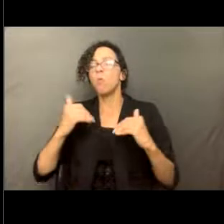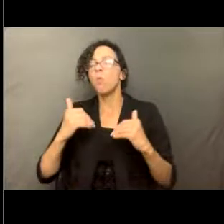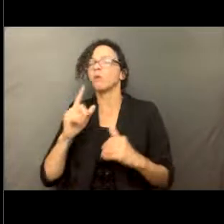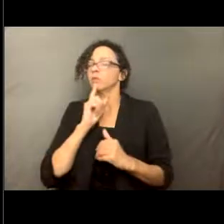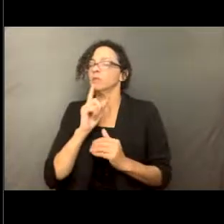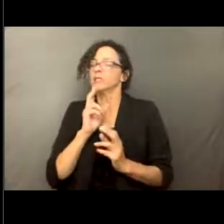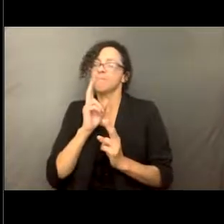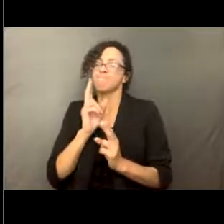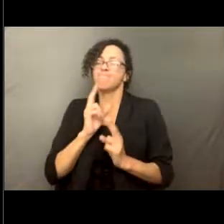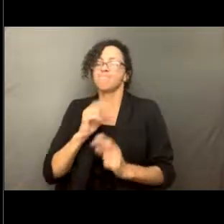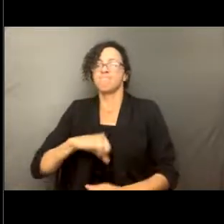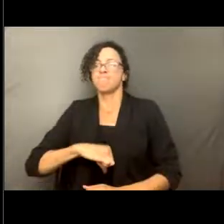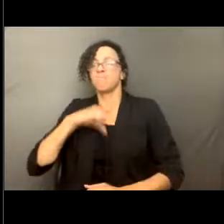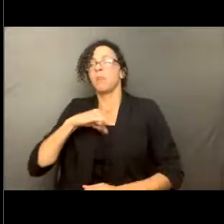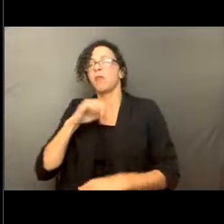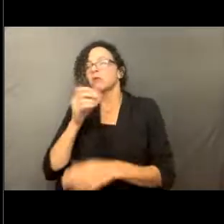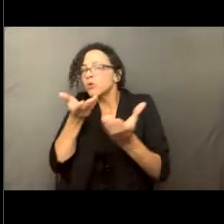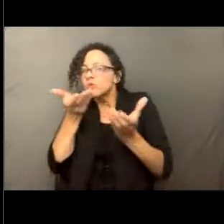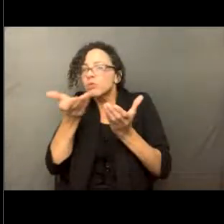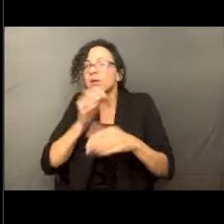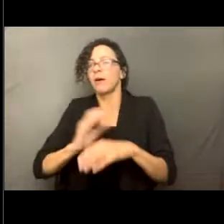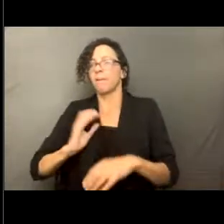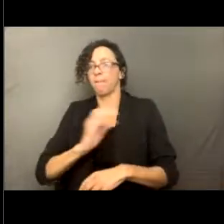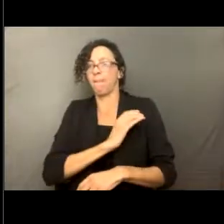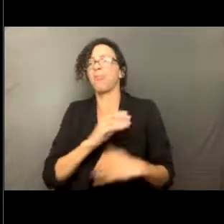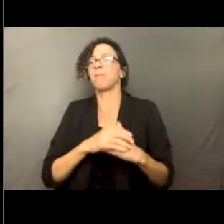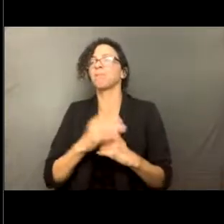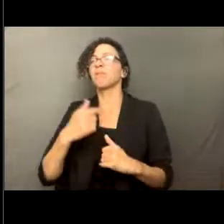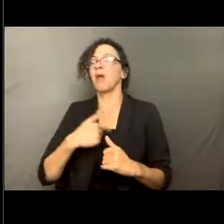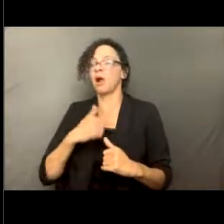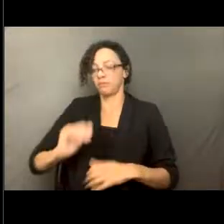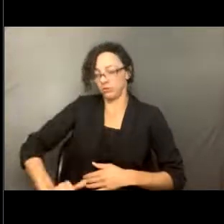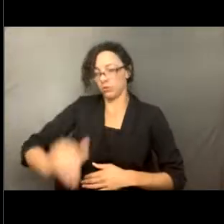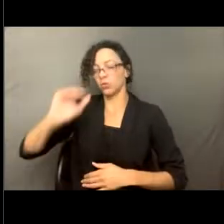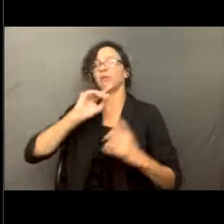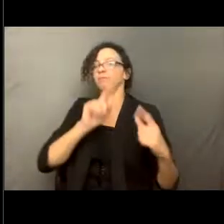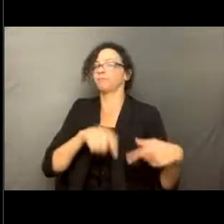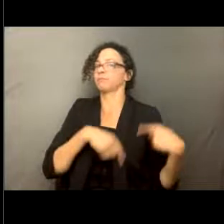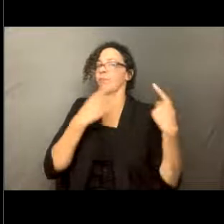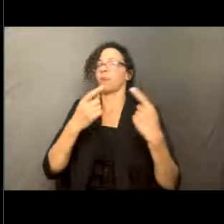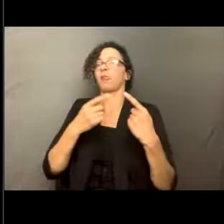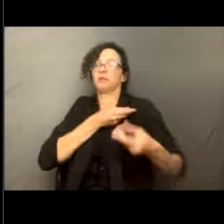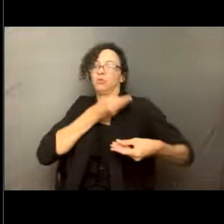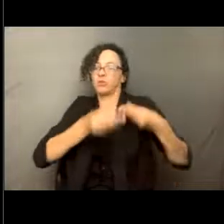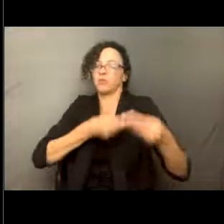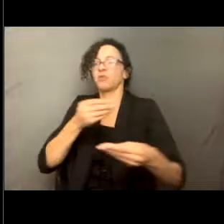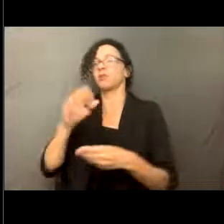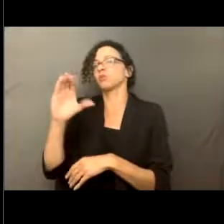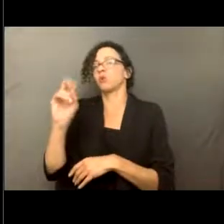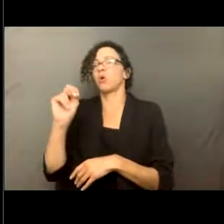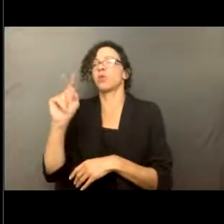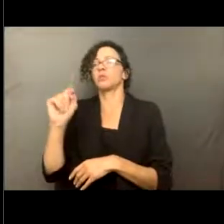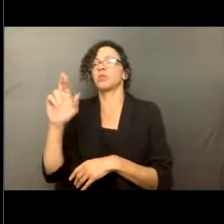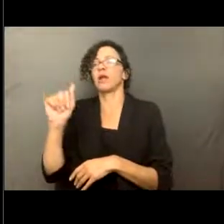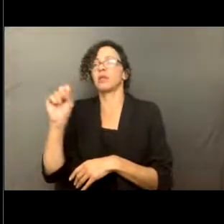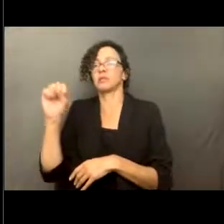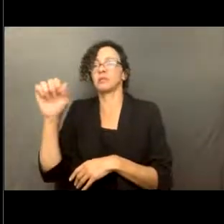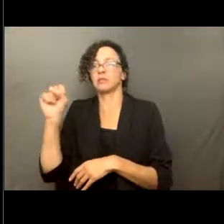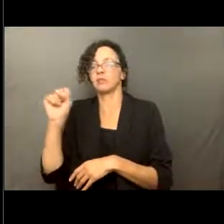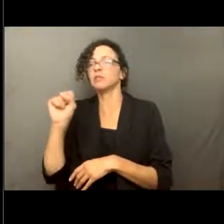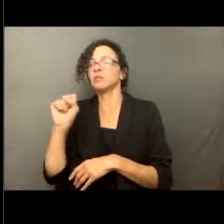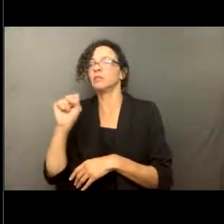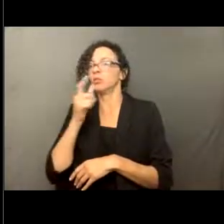committee. I have come from a generation of Contrerases that have watched their communities slowly